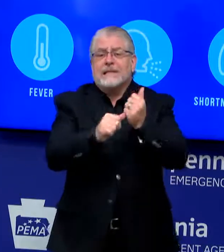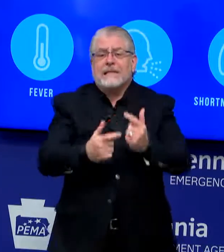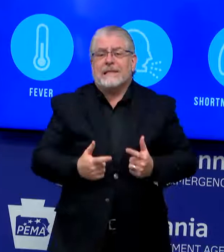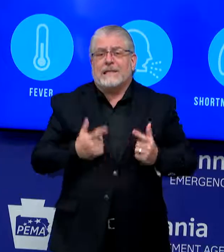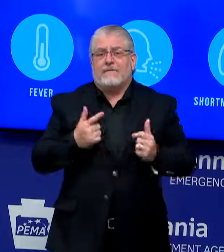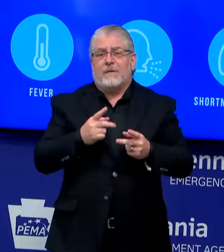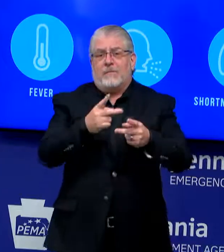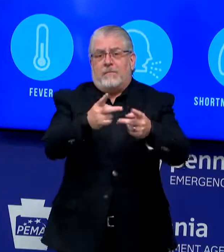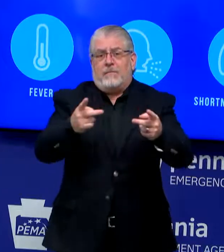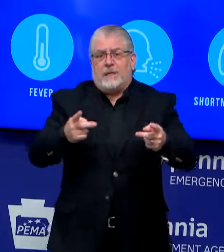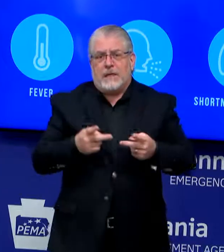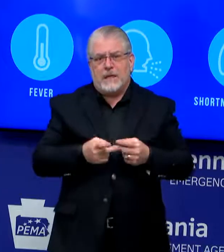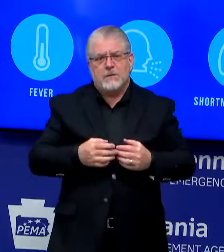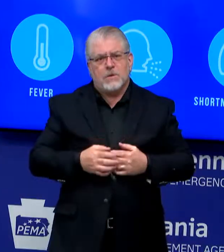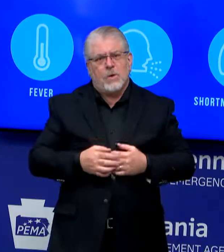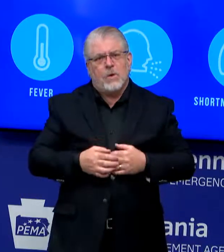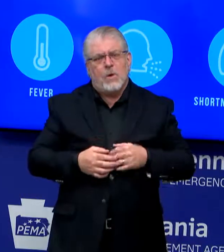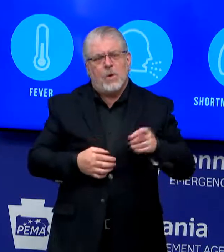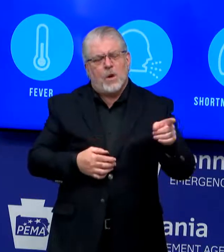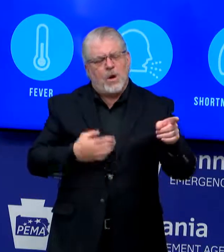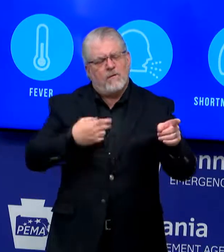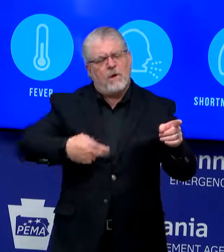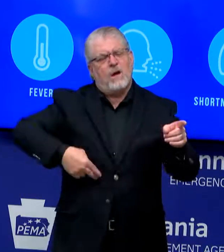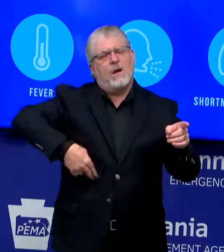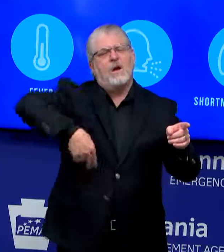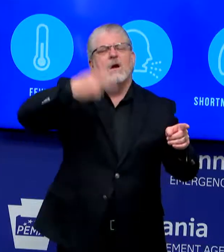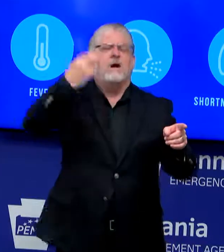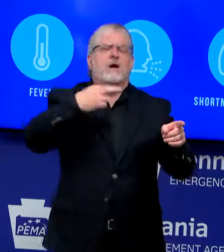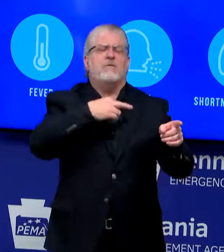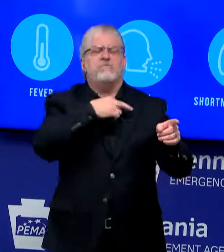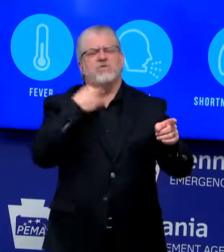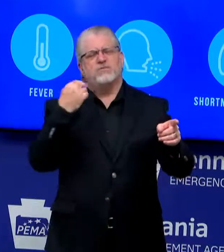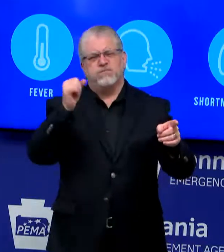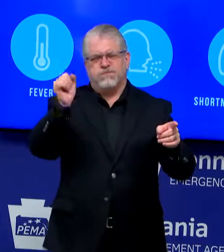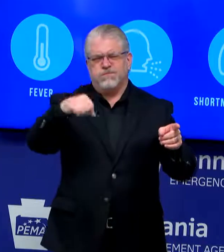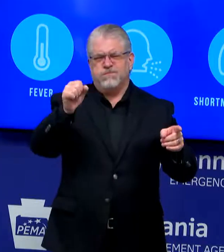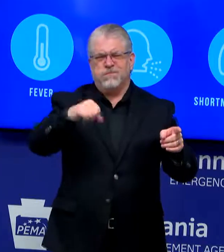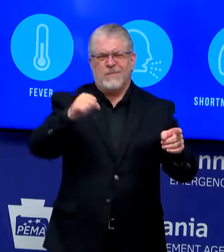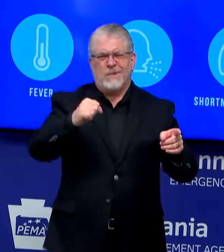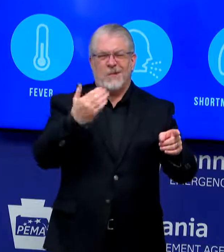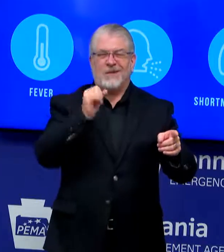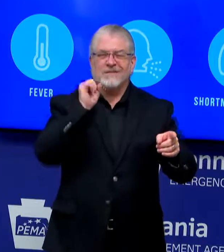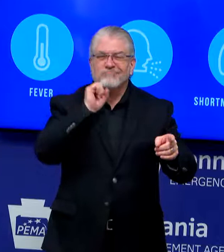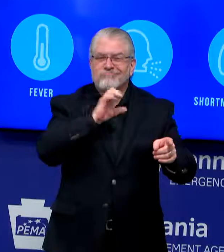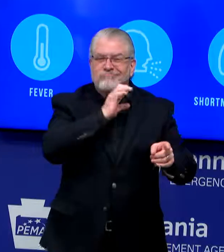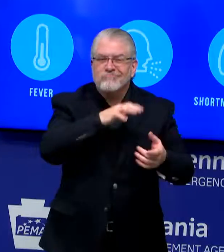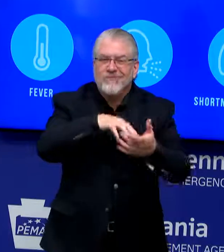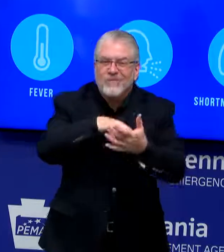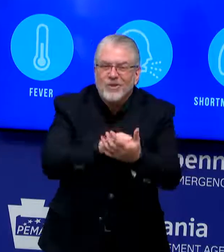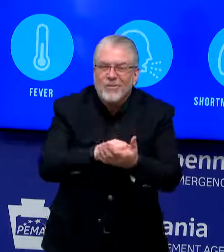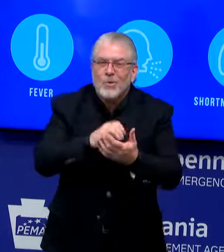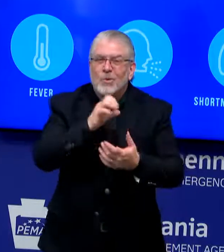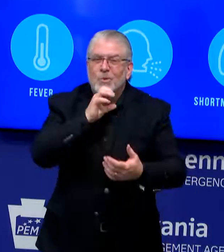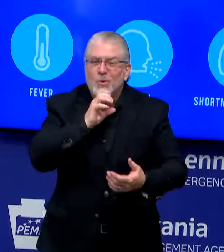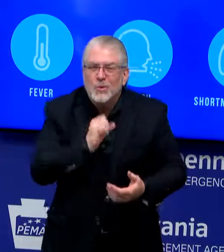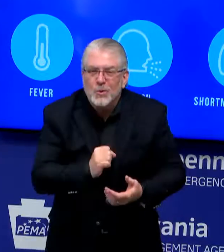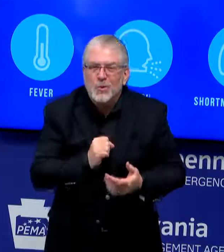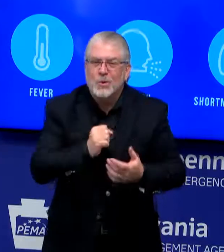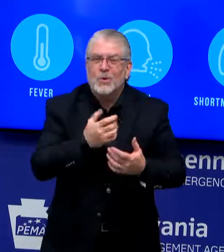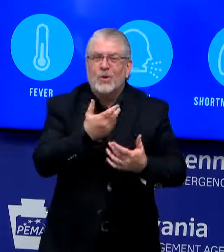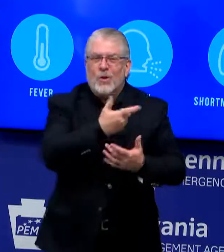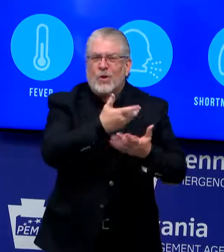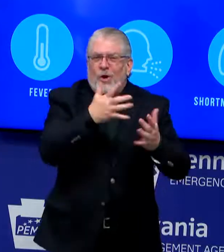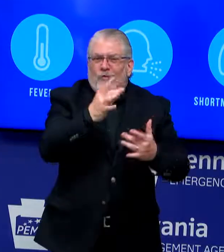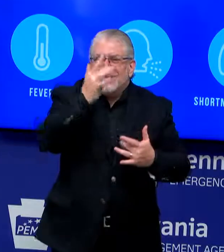COVID-19. They're older, and older individuals are more likely to suffer more serious complications, and then also more likely to have